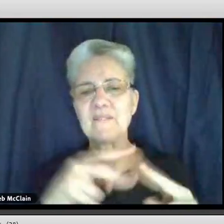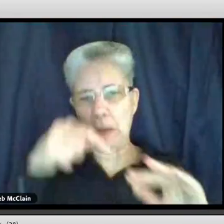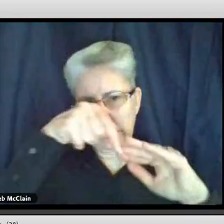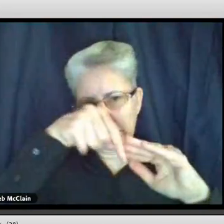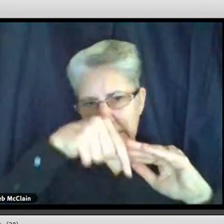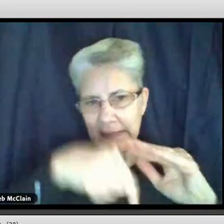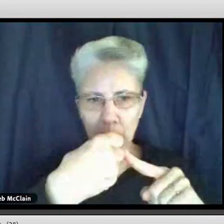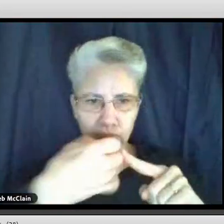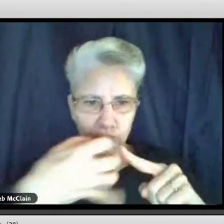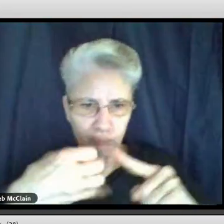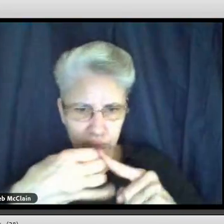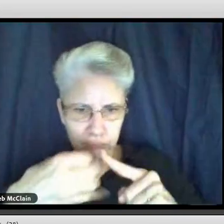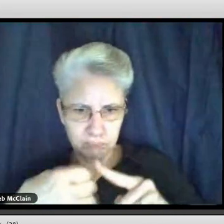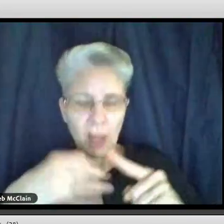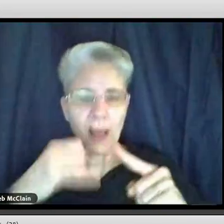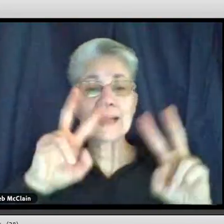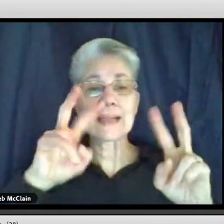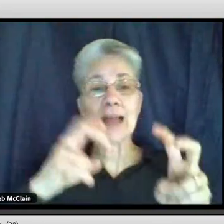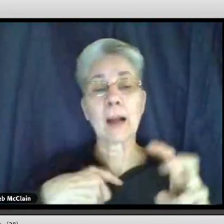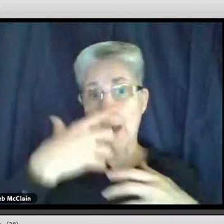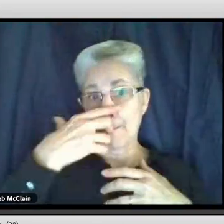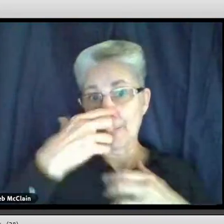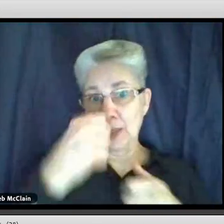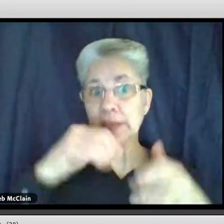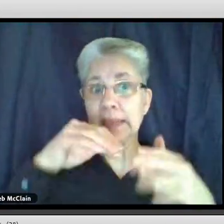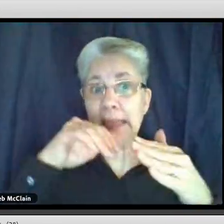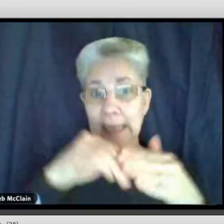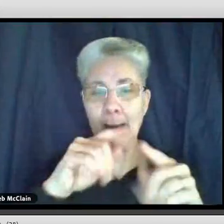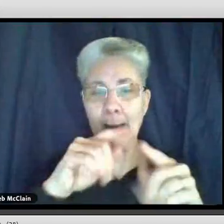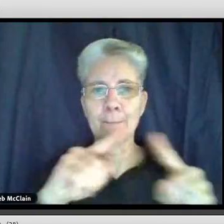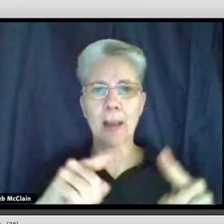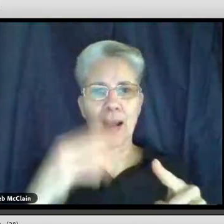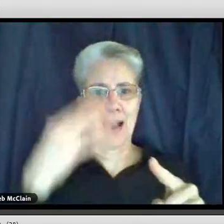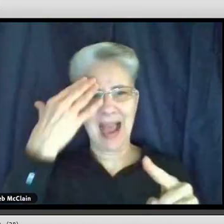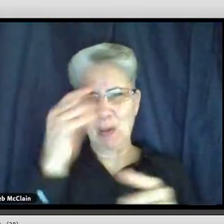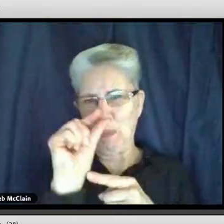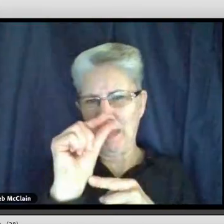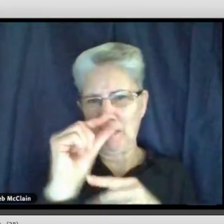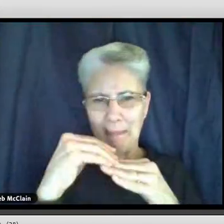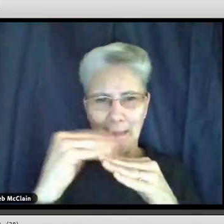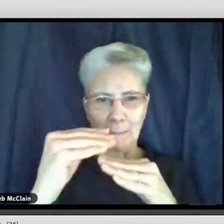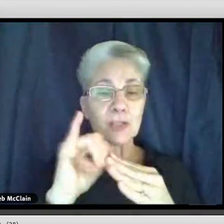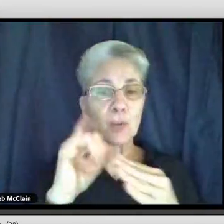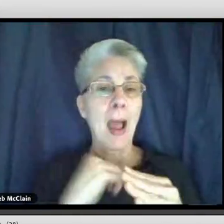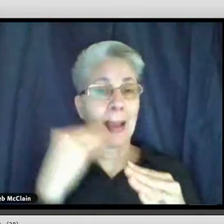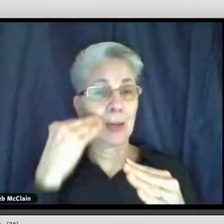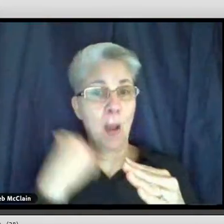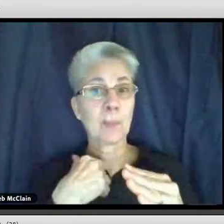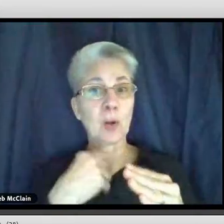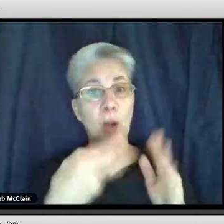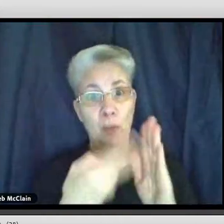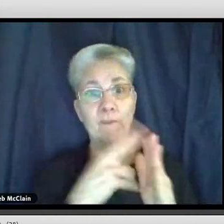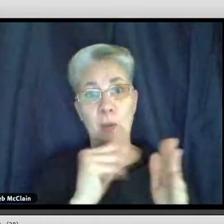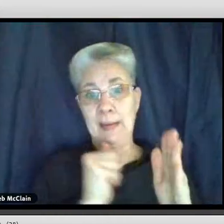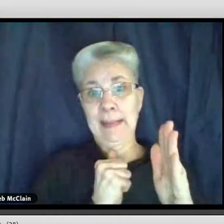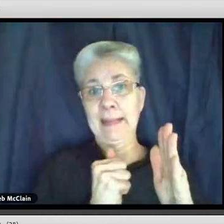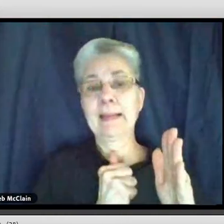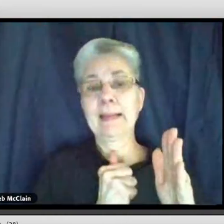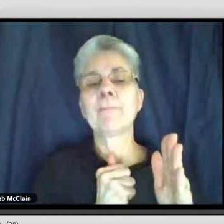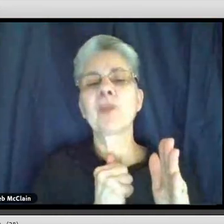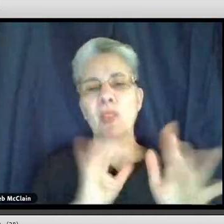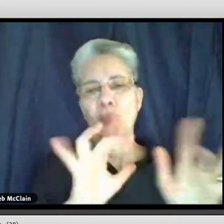in-depth. It's a topic I'm very interested in but know very little about, so I know I'm going to be reviewing